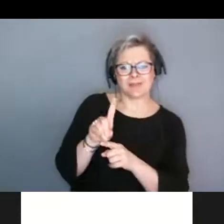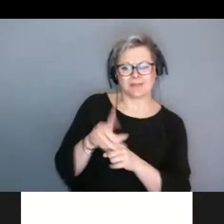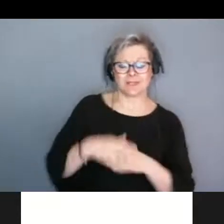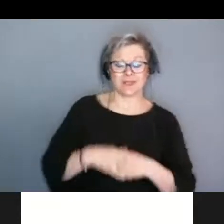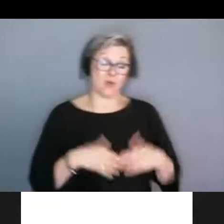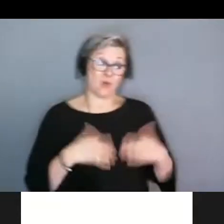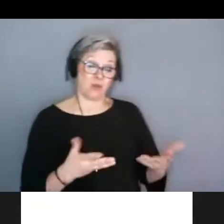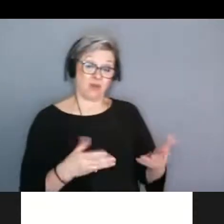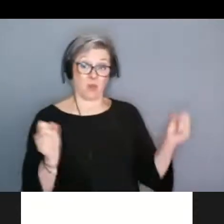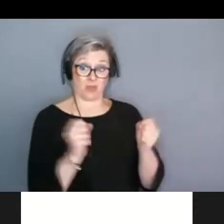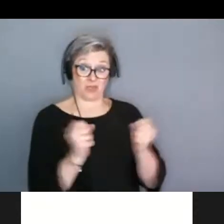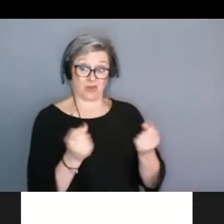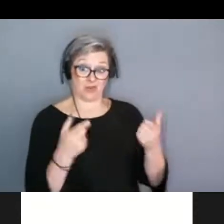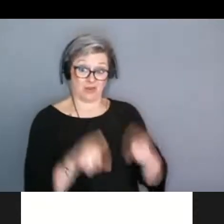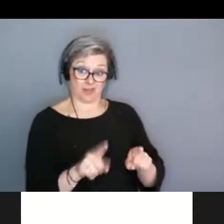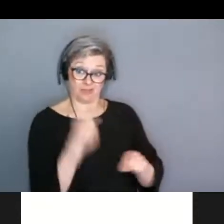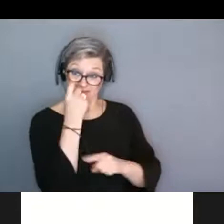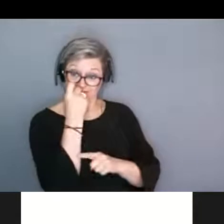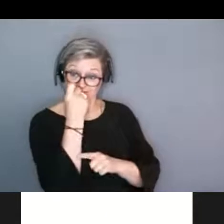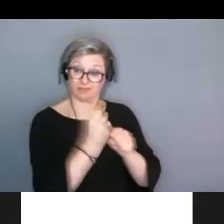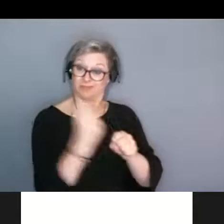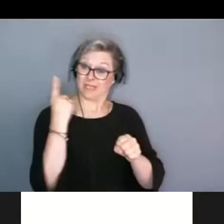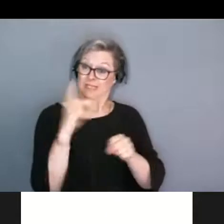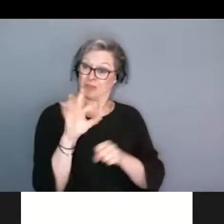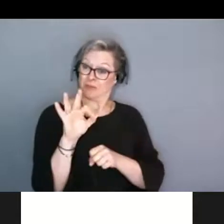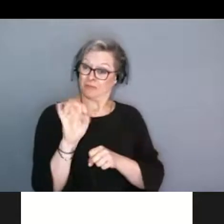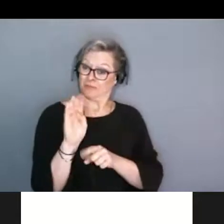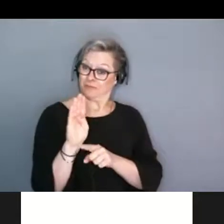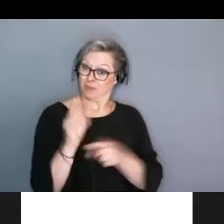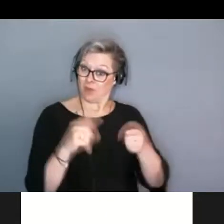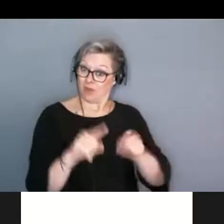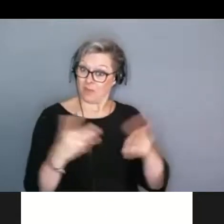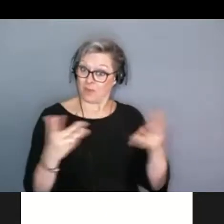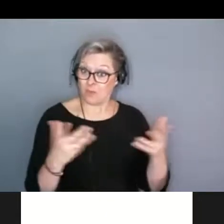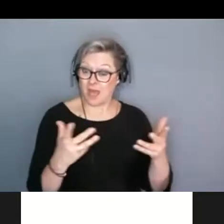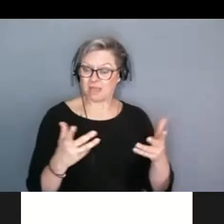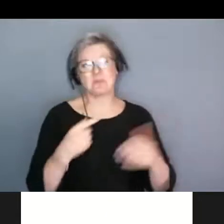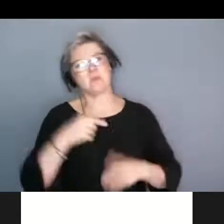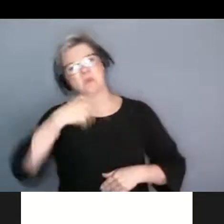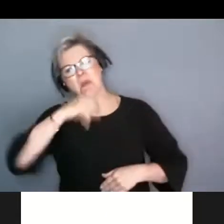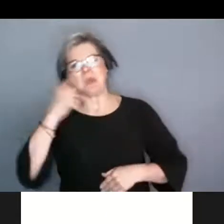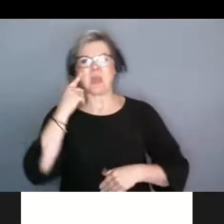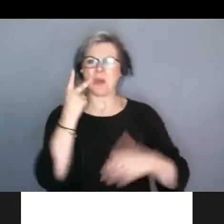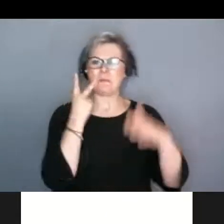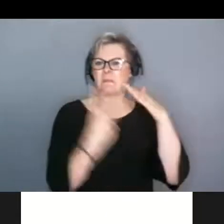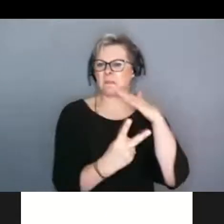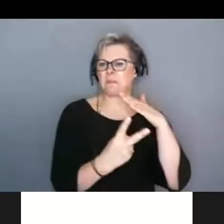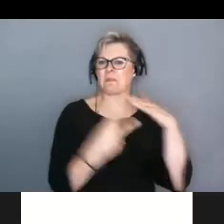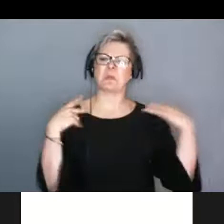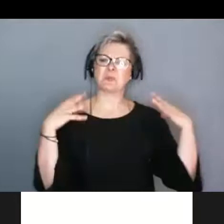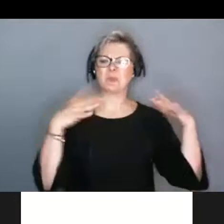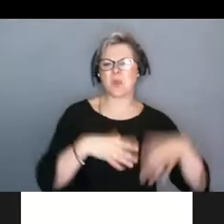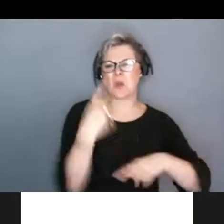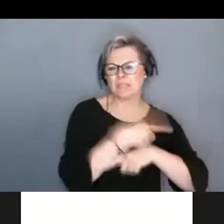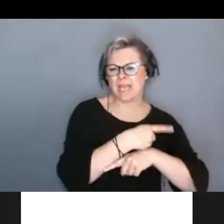us in February of last year was that we would have a couple of snow days and we would reschedule our